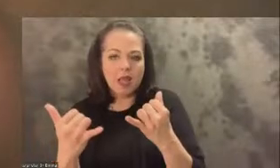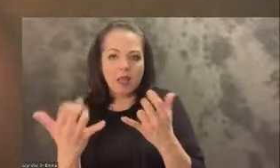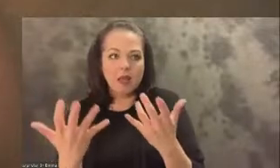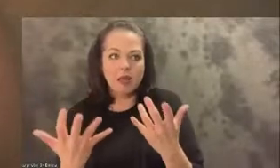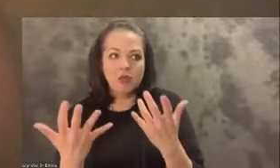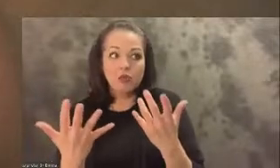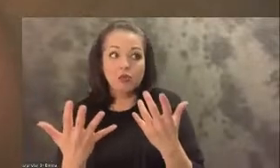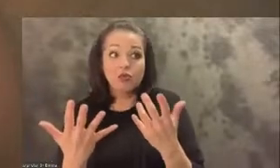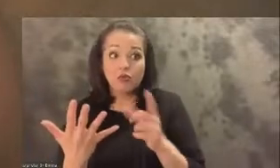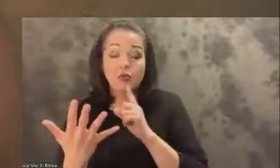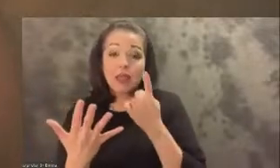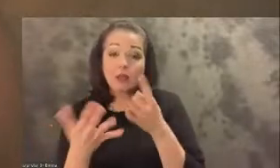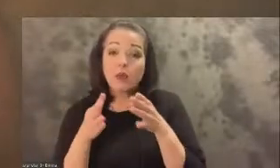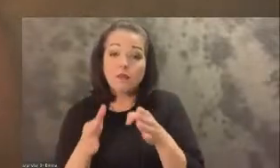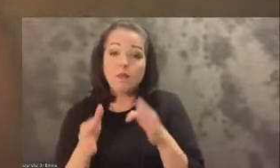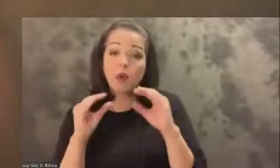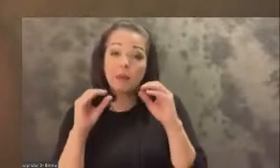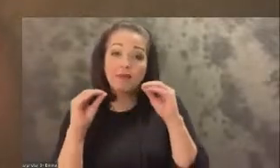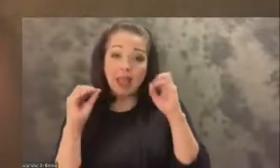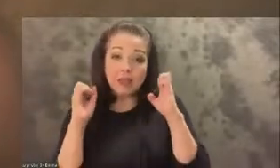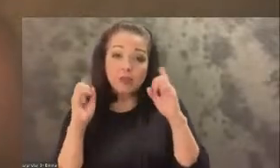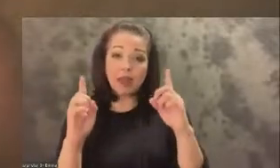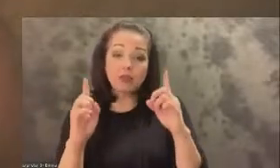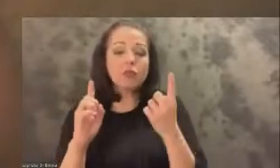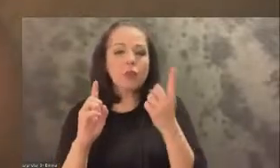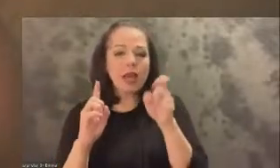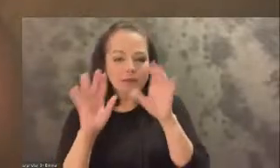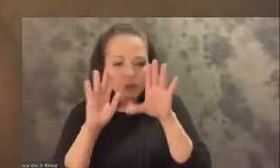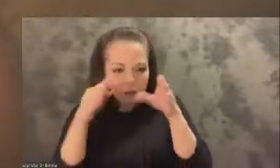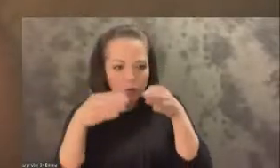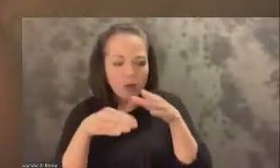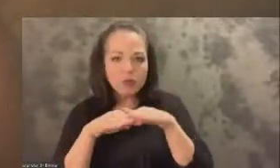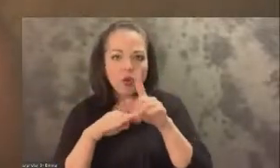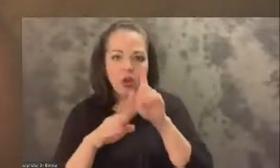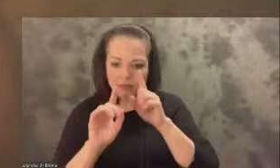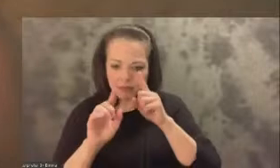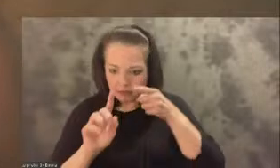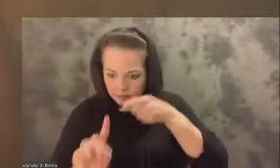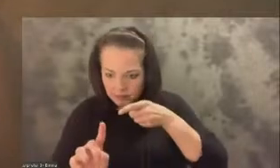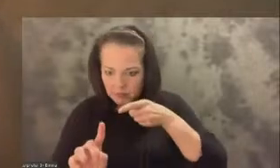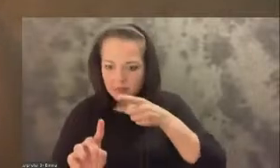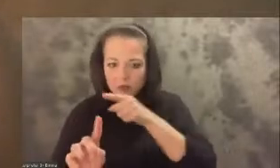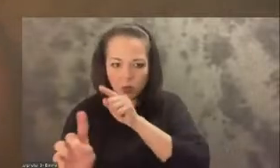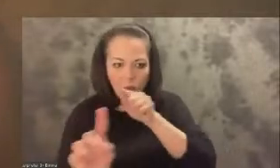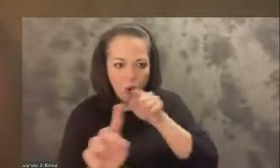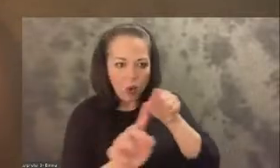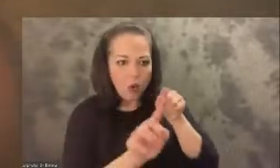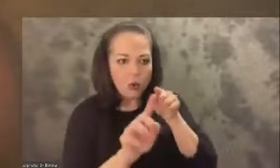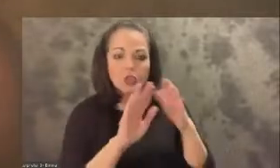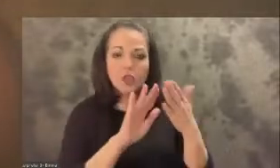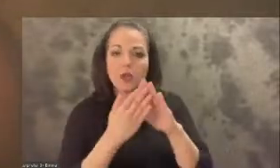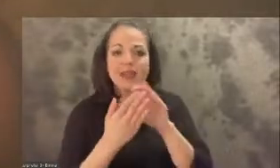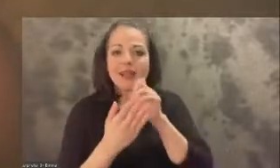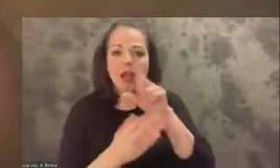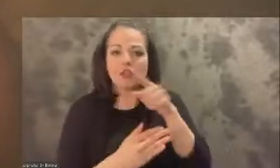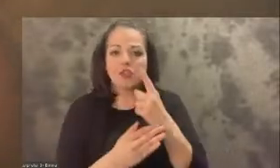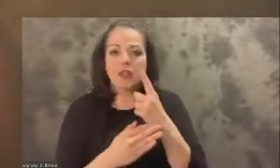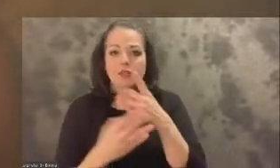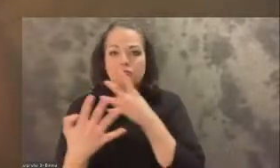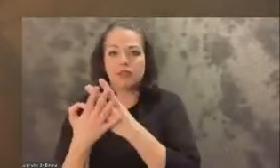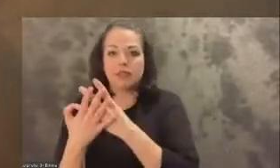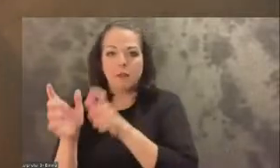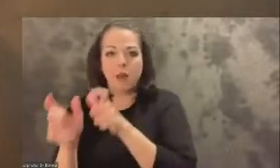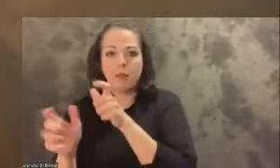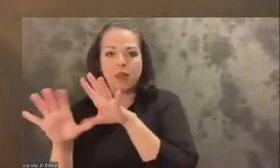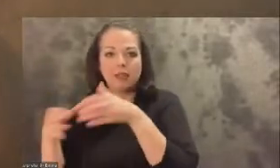a form of education. We're going to have to focus on, targeting these communities, because it's not only just the prison populations,